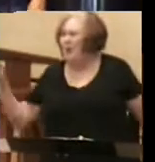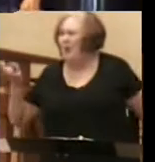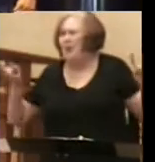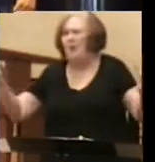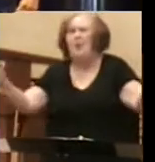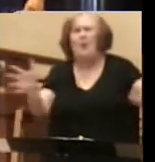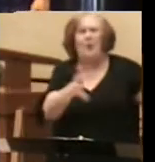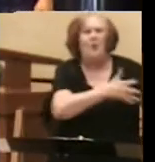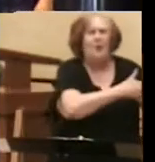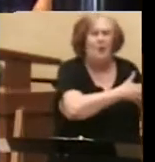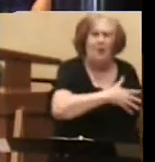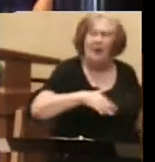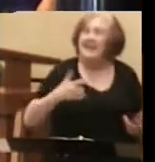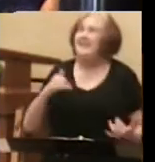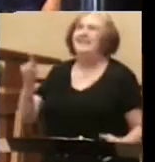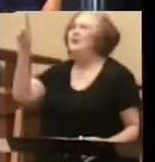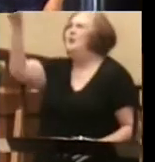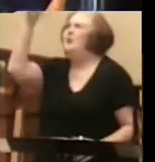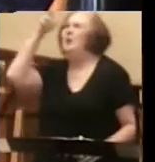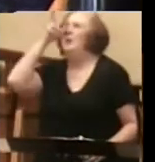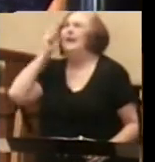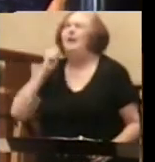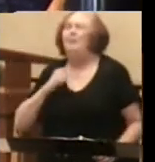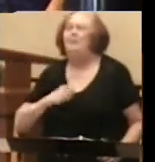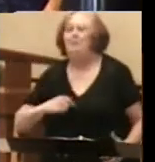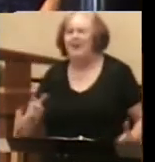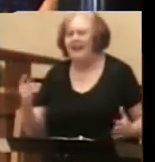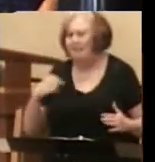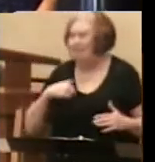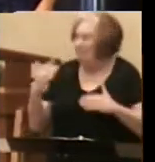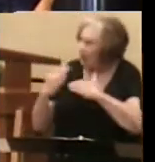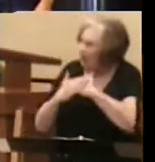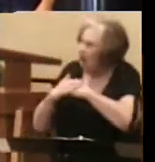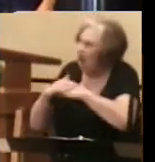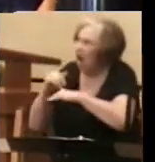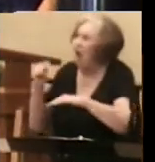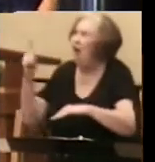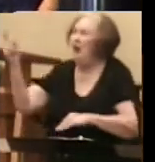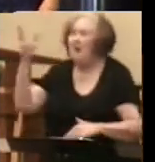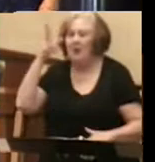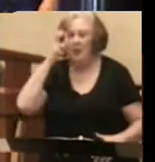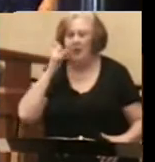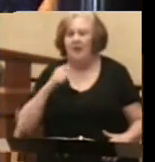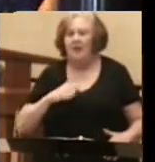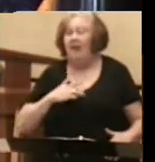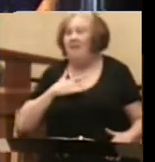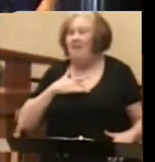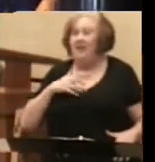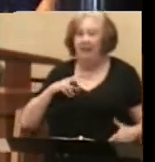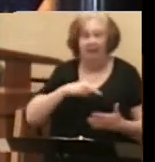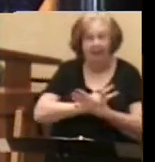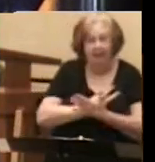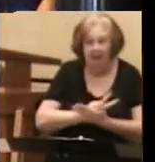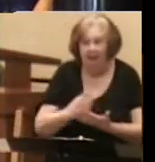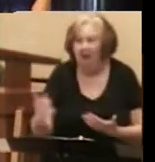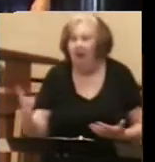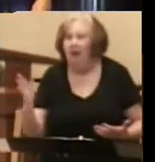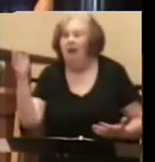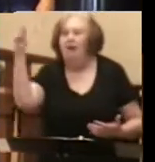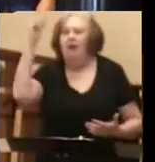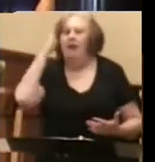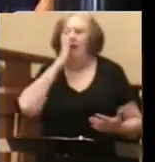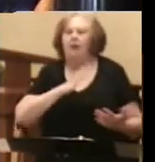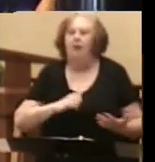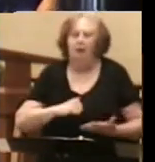you hear me when I'm calling. Lord, you catch me when I'm falling, and